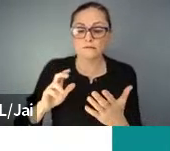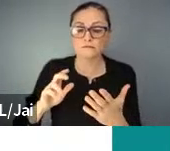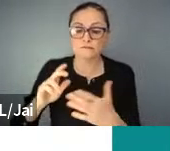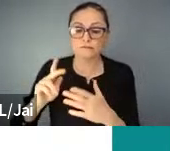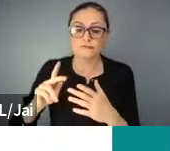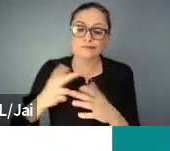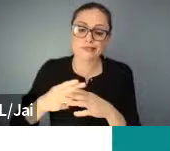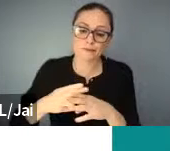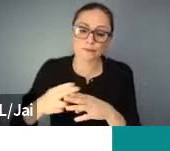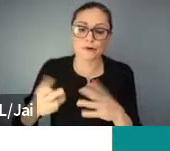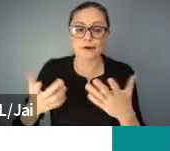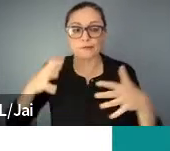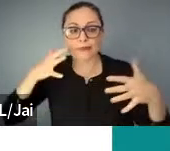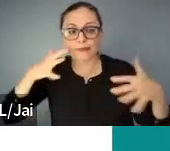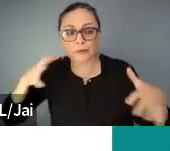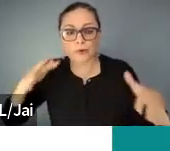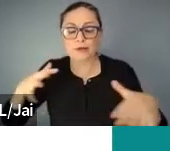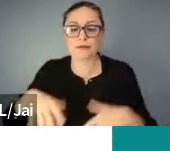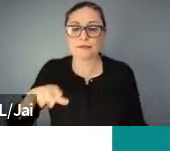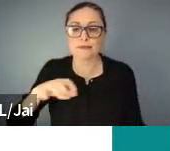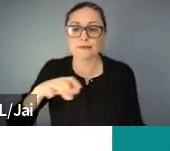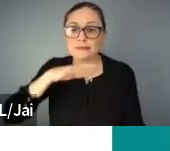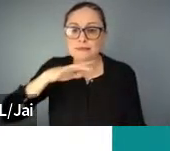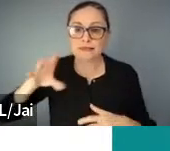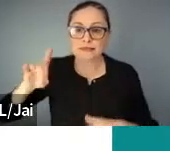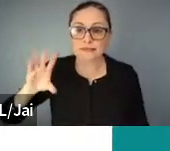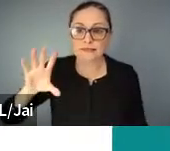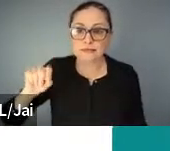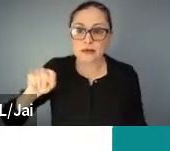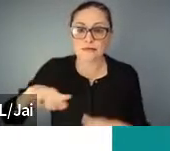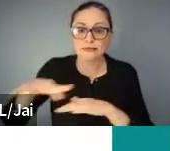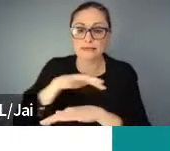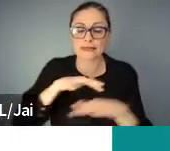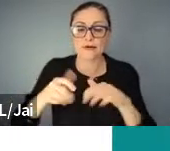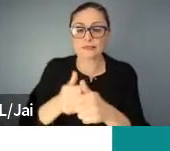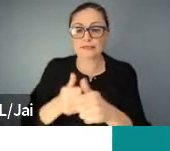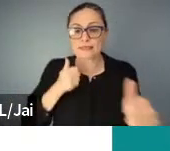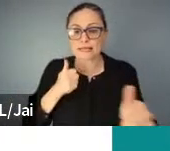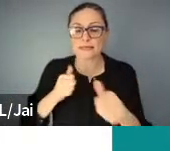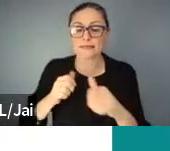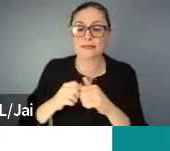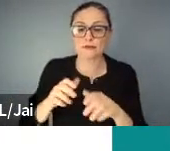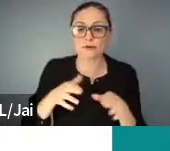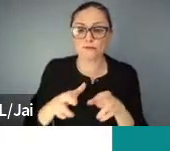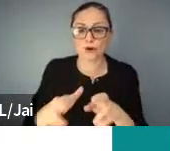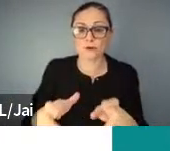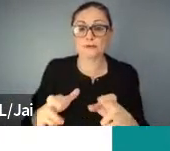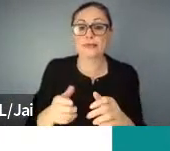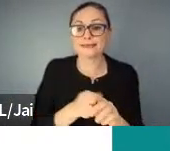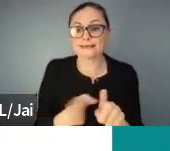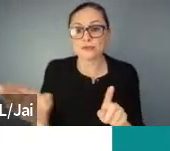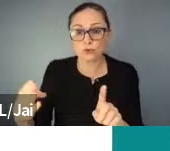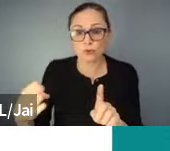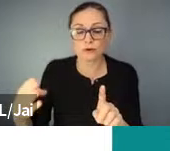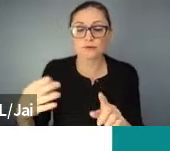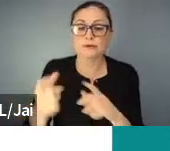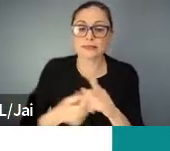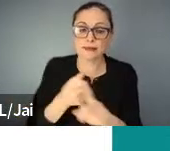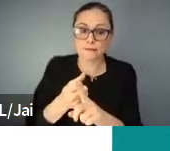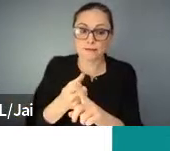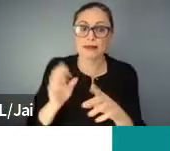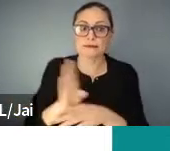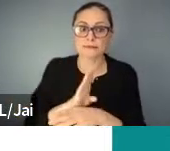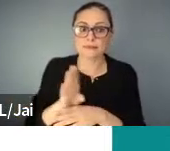would include noise, dust in the air, delays on the roadways, and detours, which could impact access to businesses in the